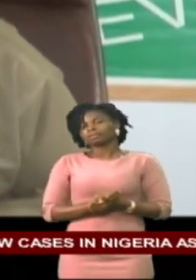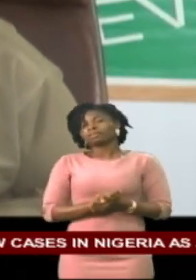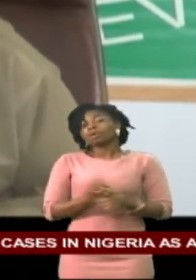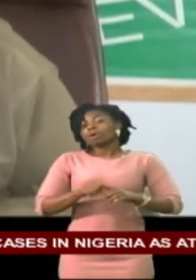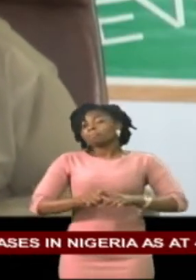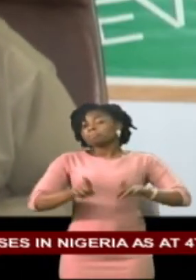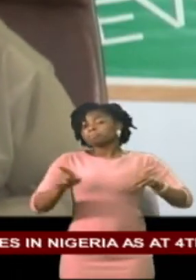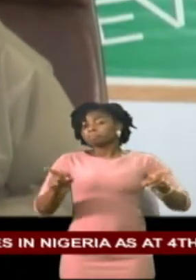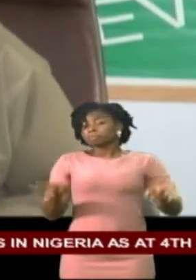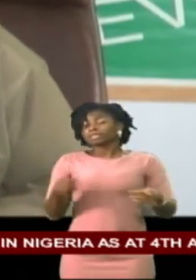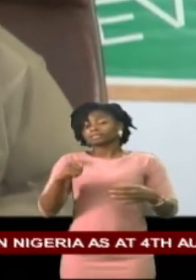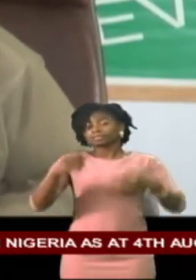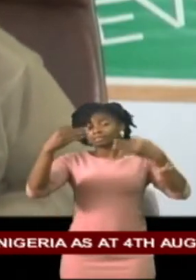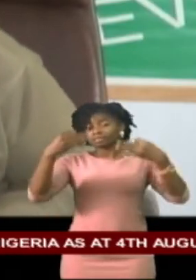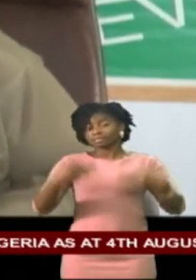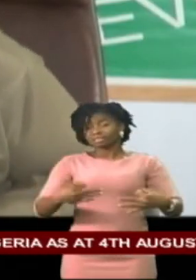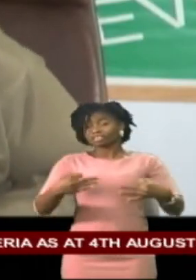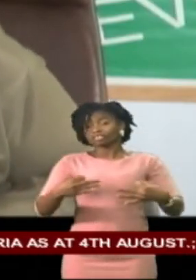but a decision